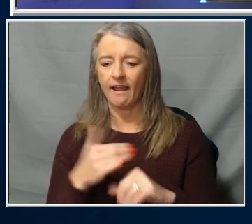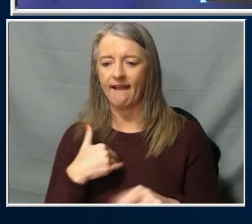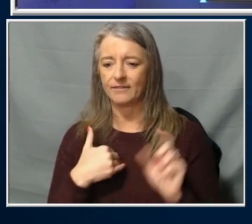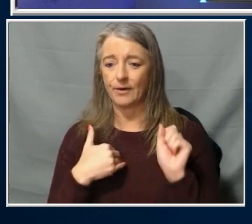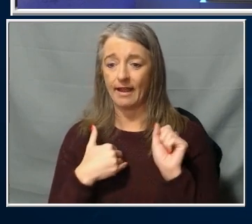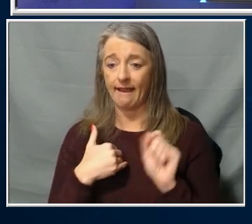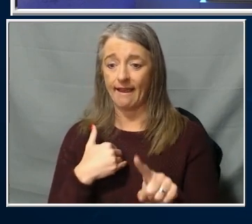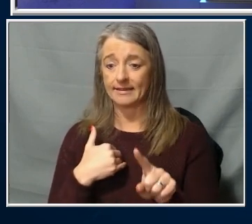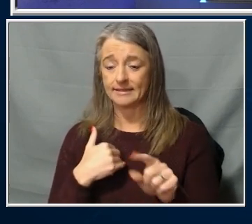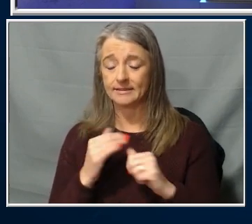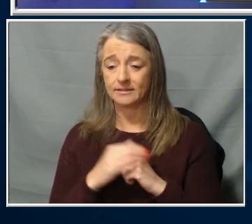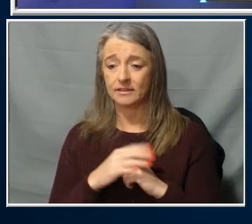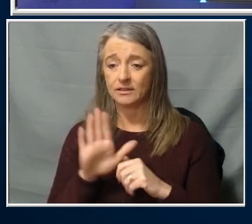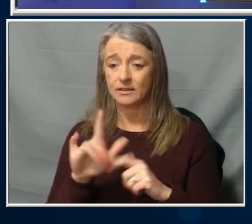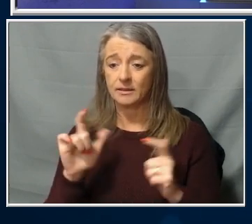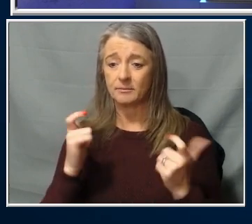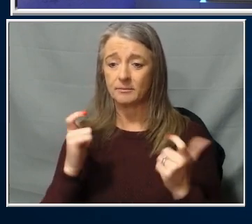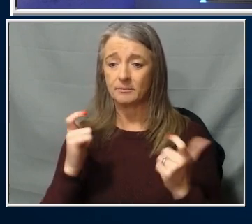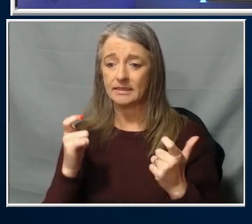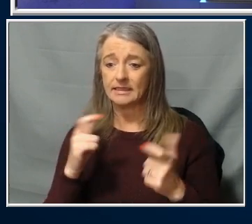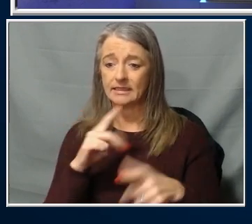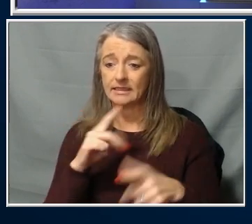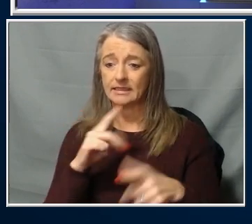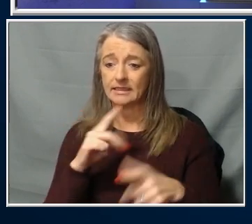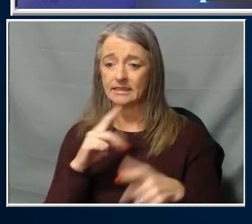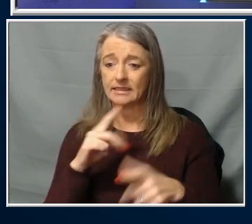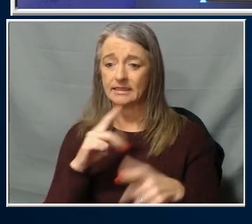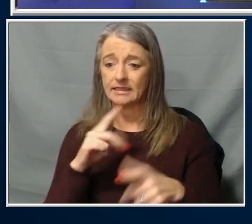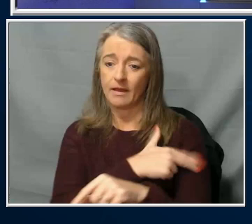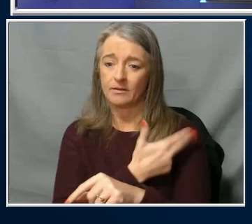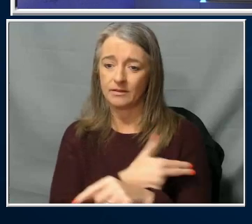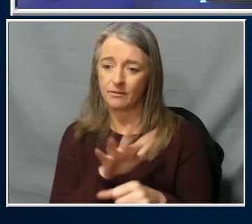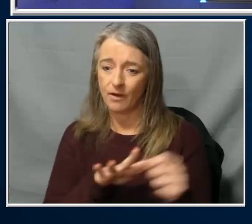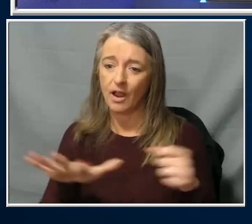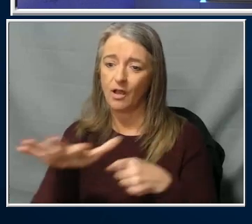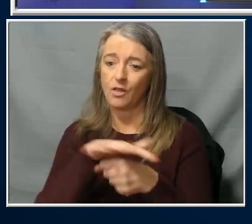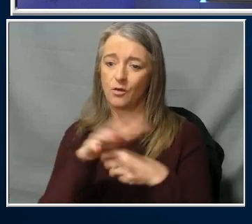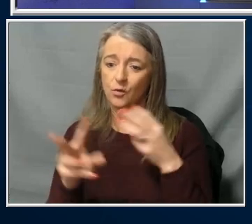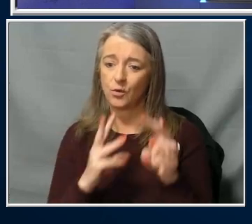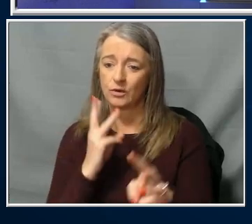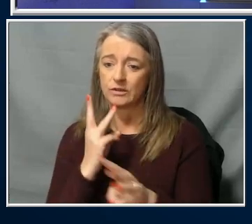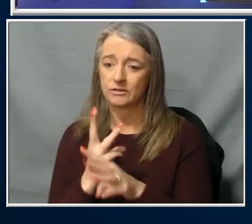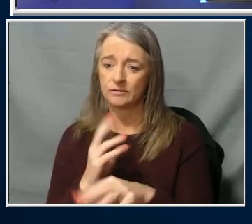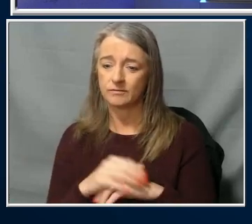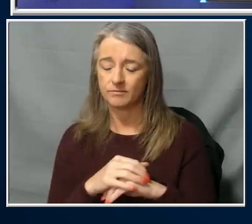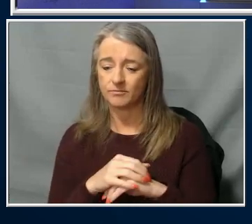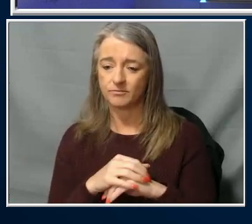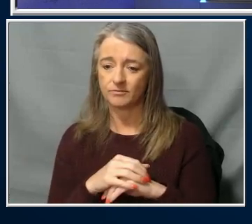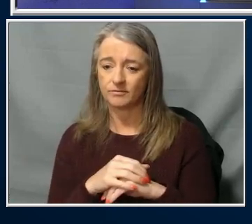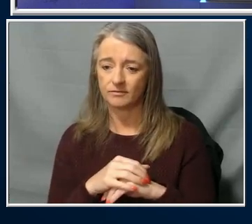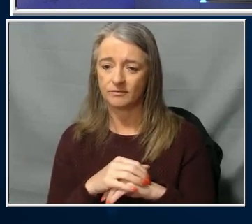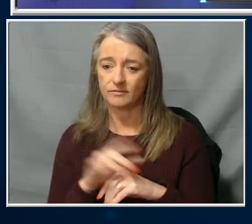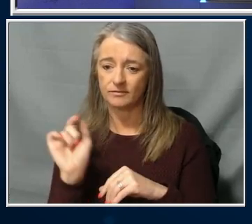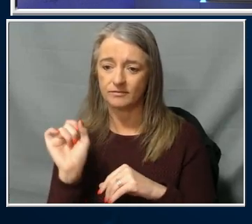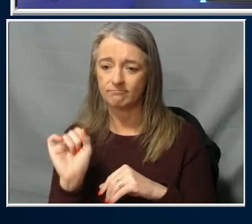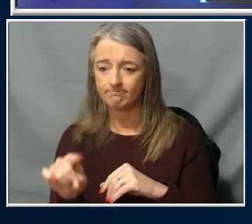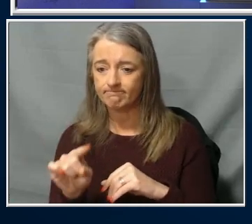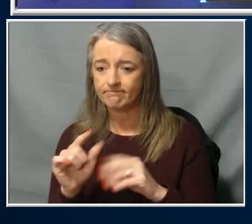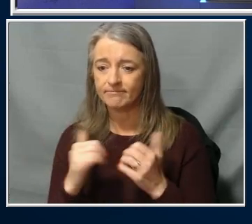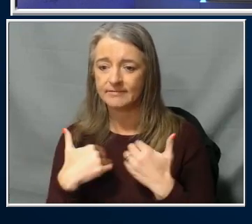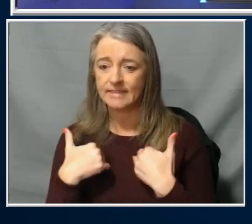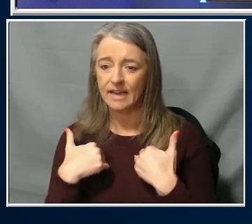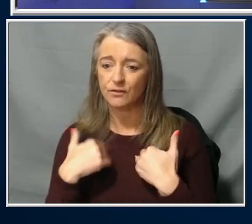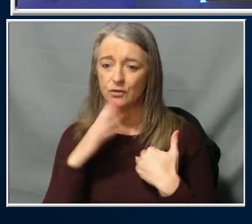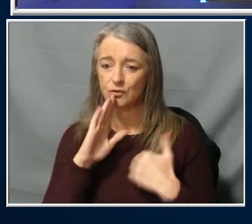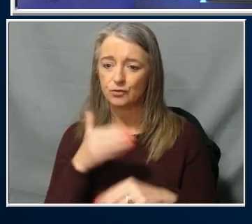Ebersol brought it up, you're a big deal around this hospital, but you're also a big deal around the whole world. Gina, we asked you, having your daughter be